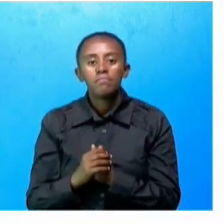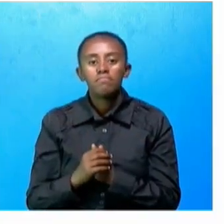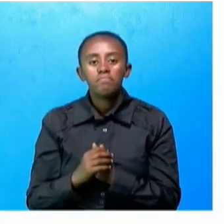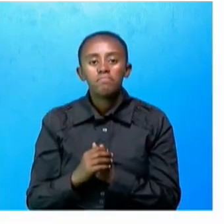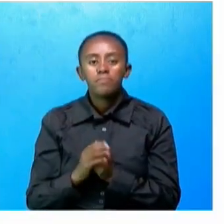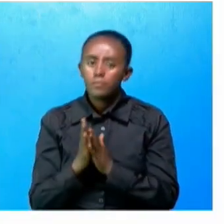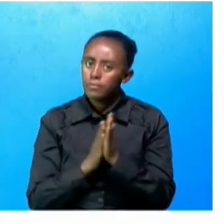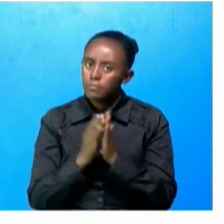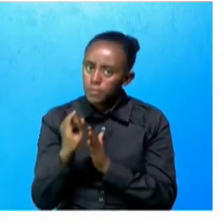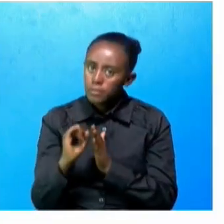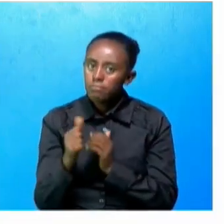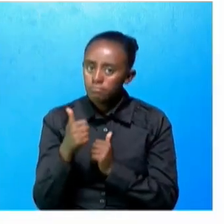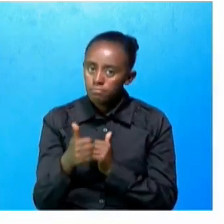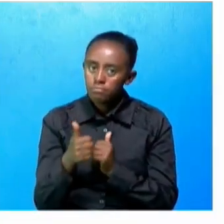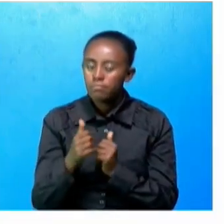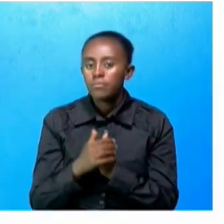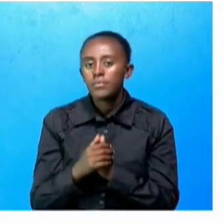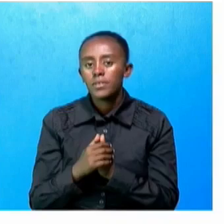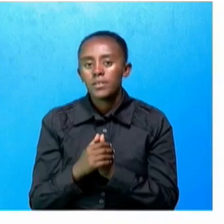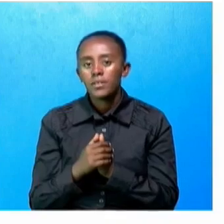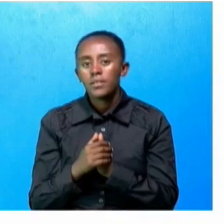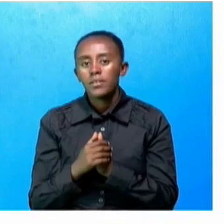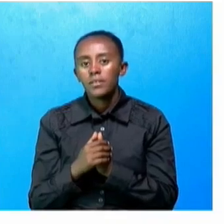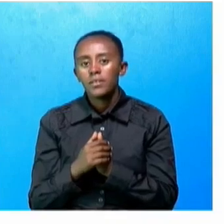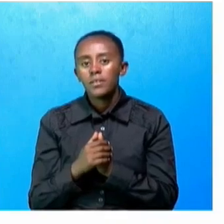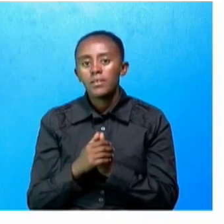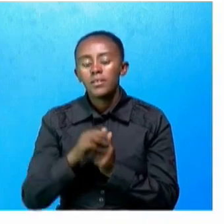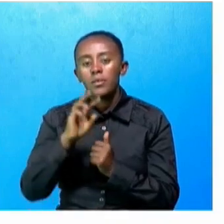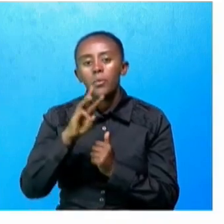interesting. And then whereas,